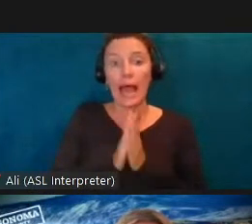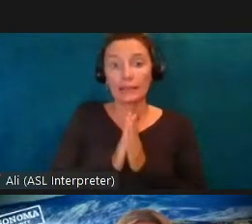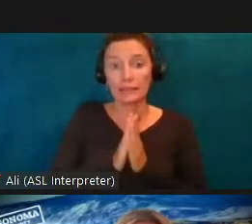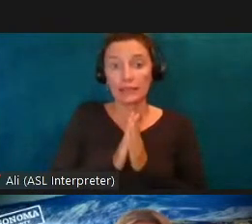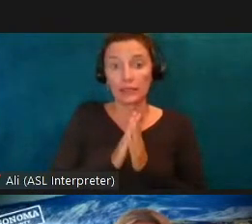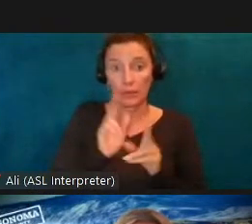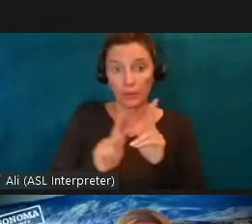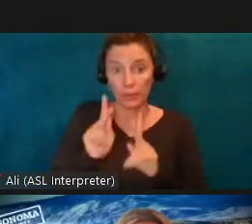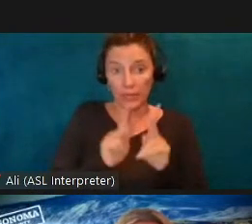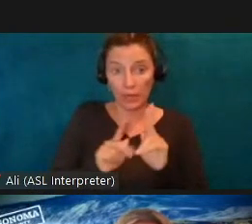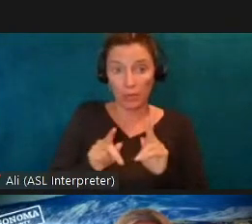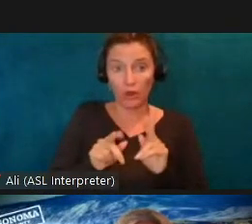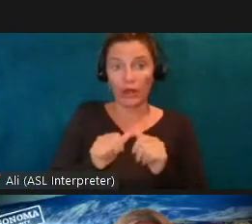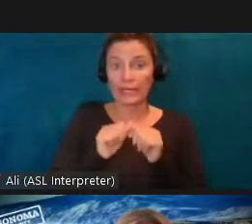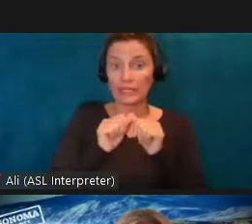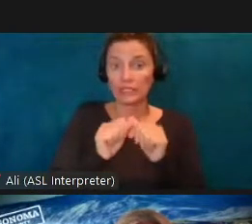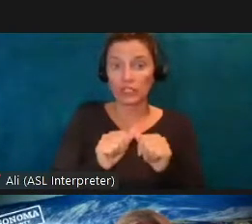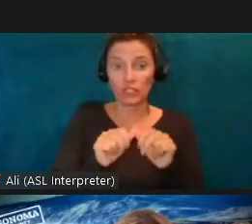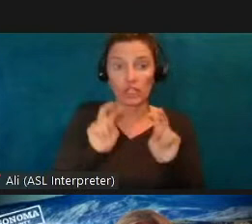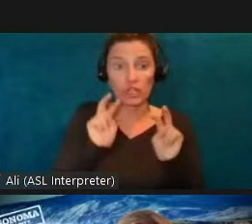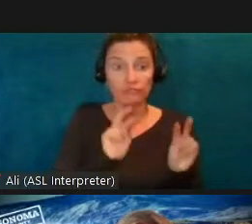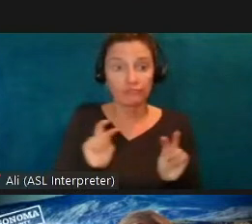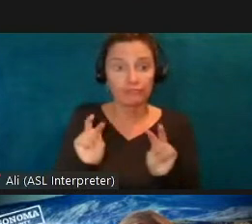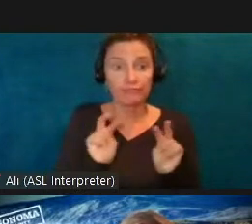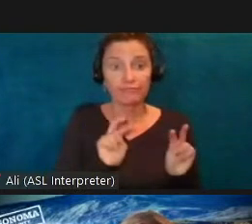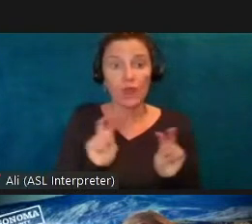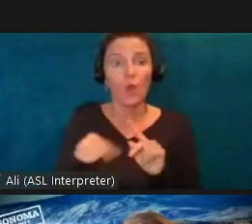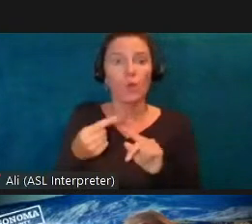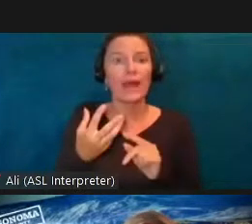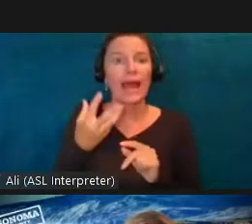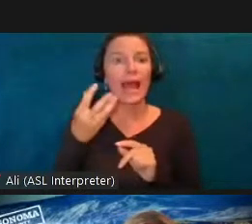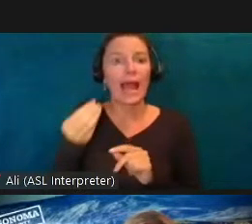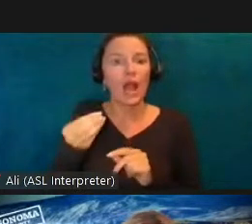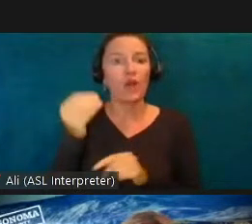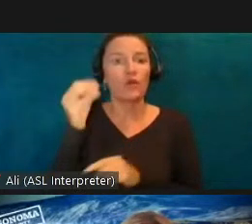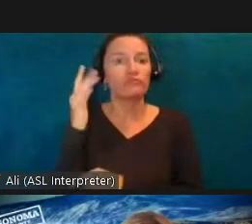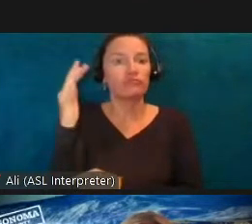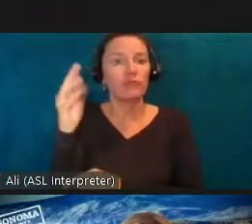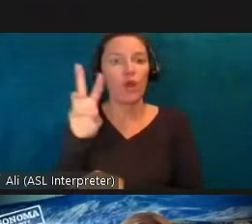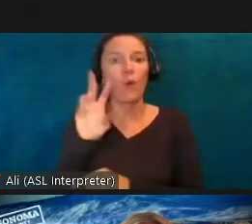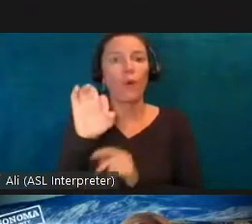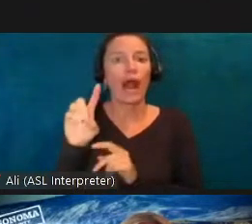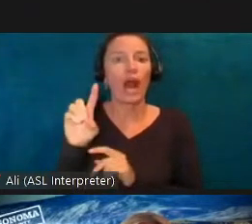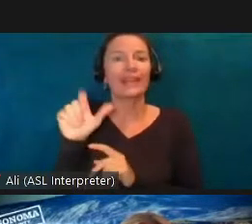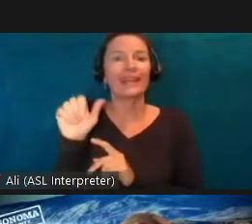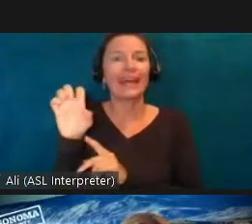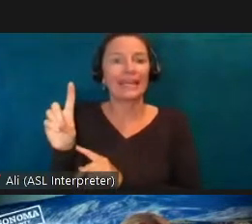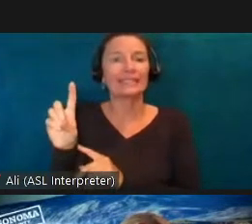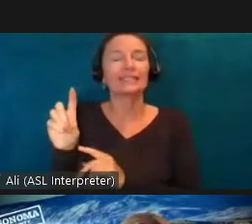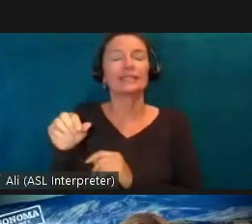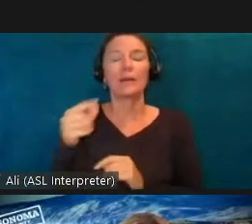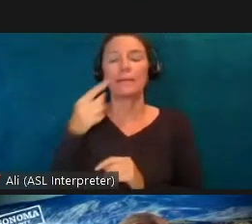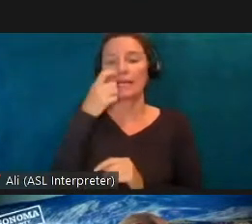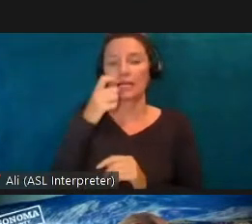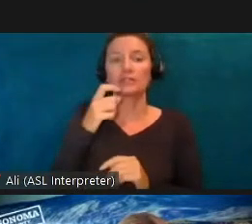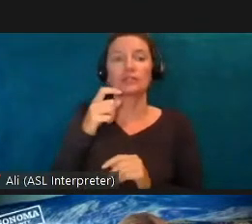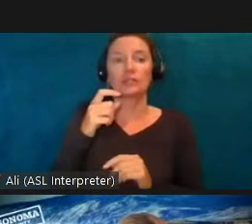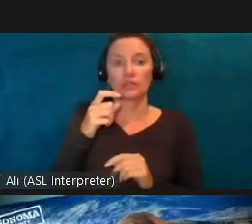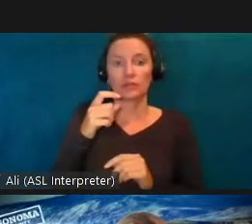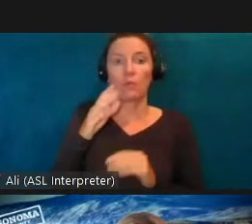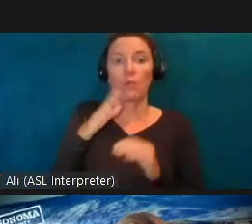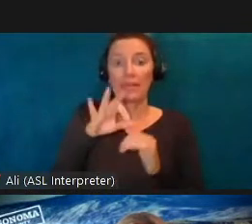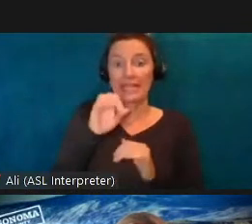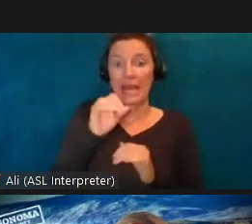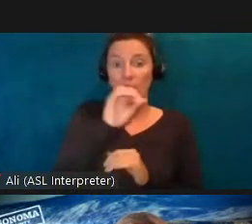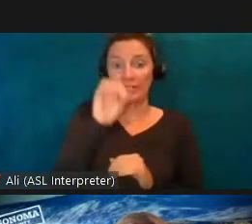and safety when they're out in the wildland, because 99% of our fires here in Sonoma County are caused by humans.